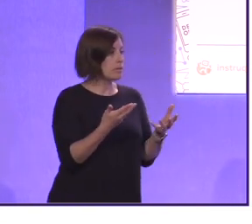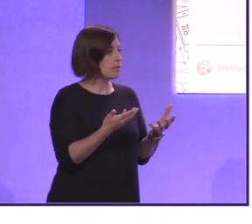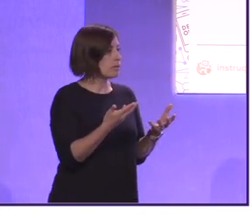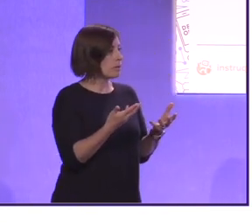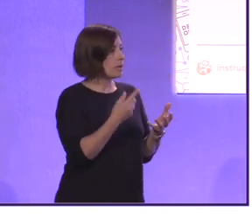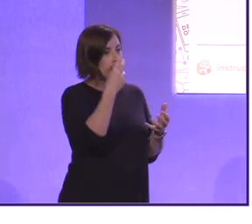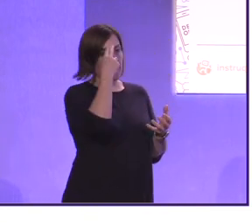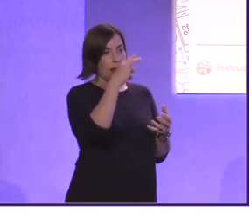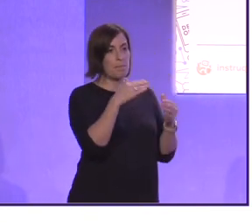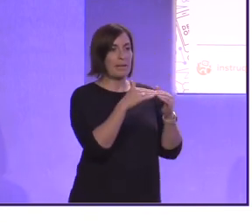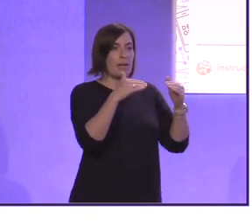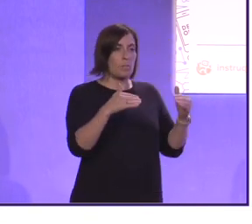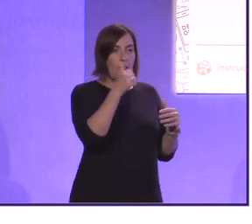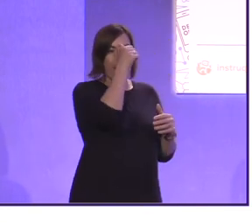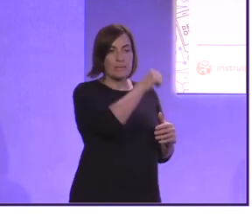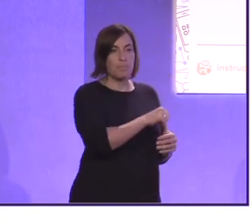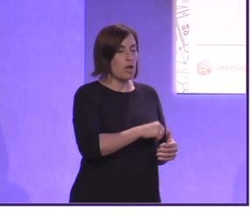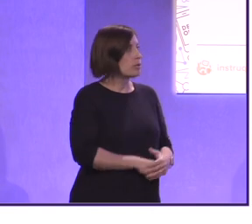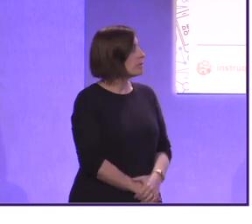Experts. And